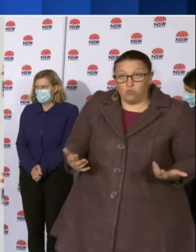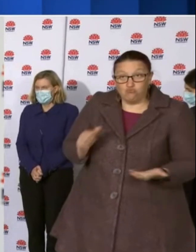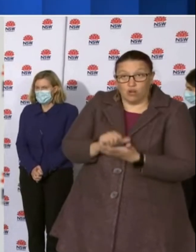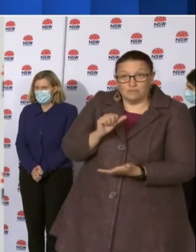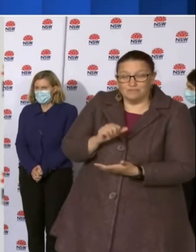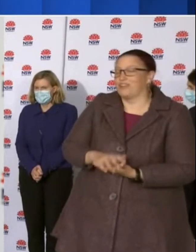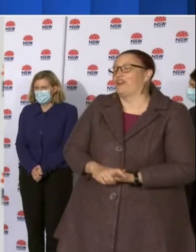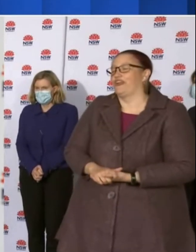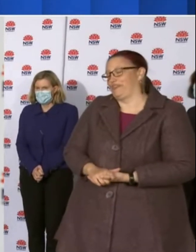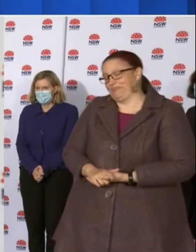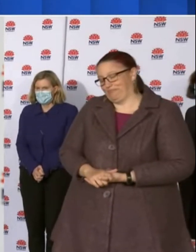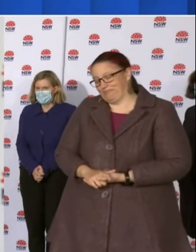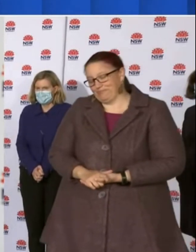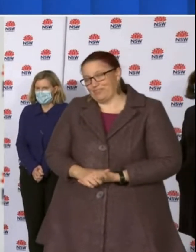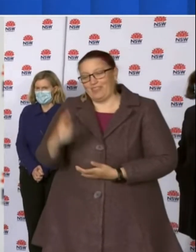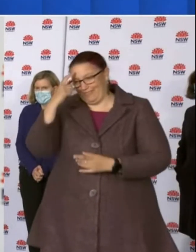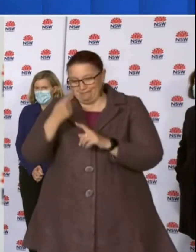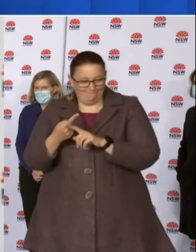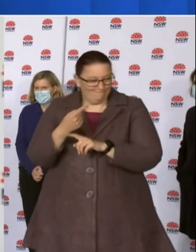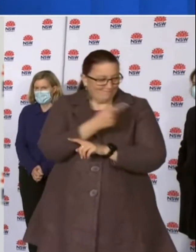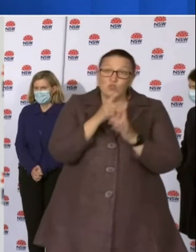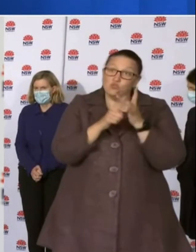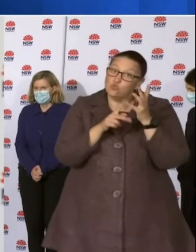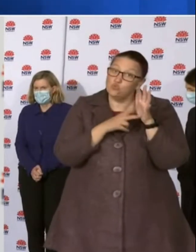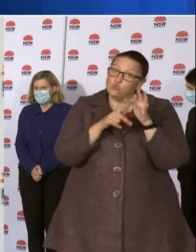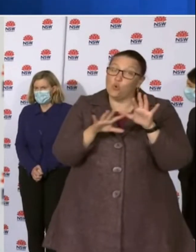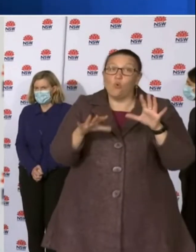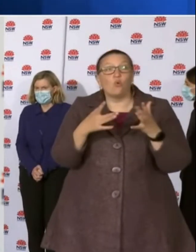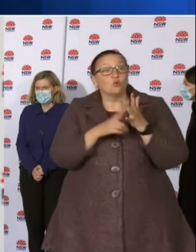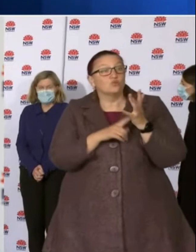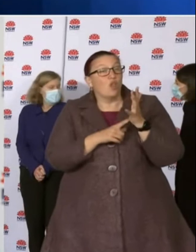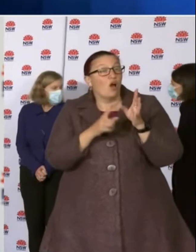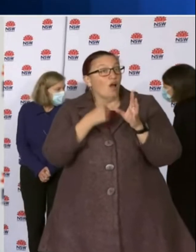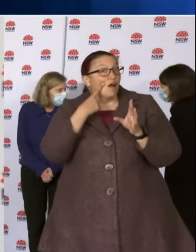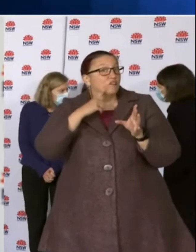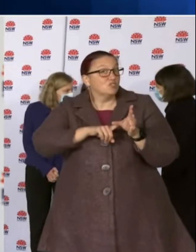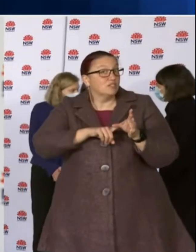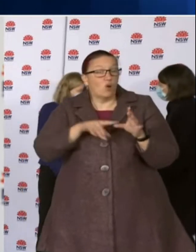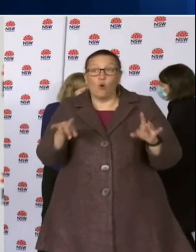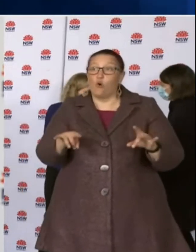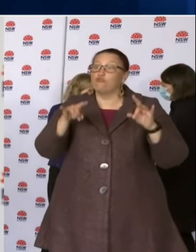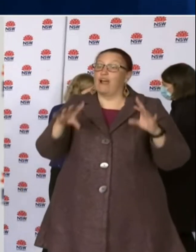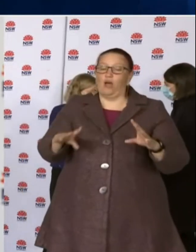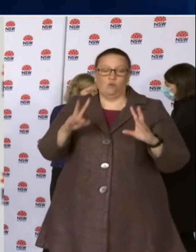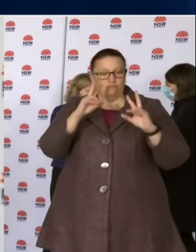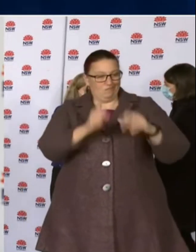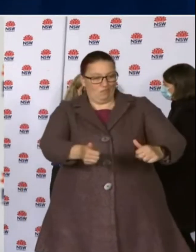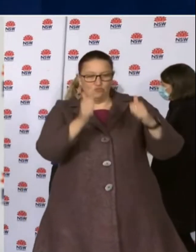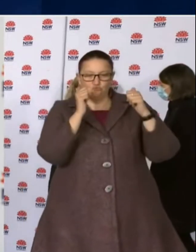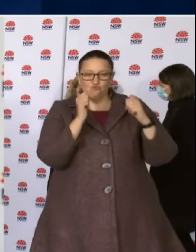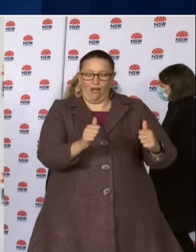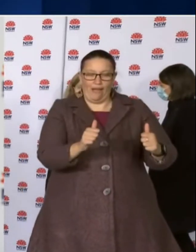obviously going back to about June or July last year, where Australia was a very favourable place to come